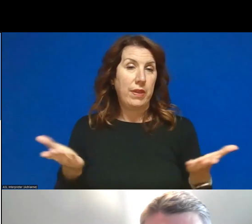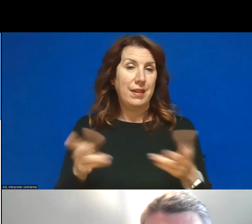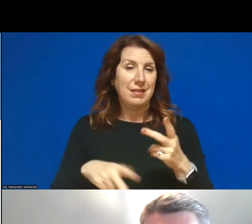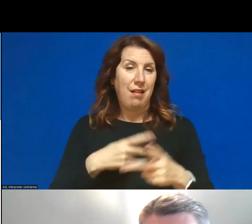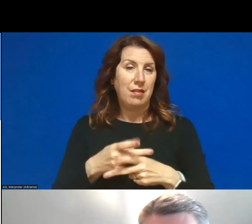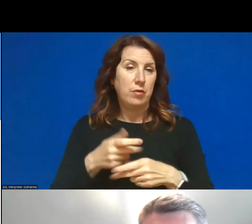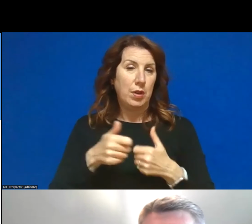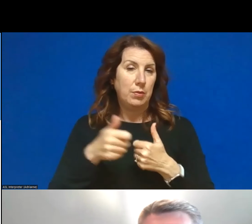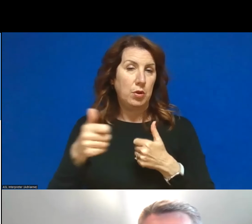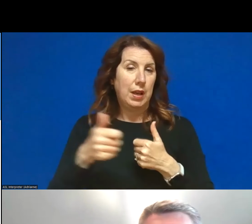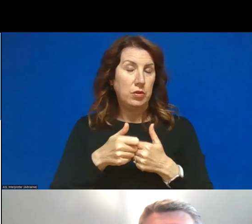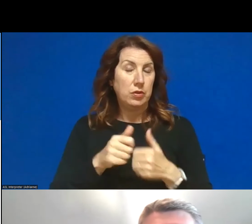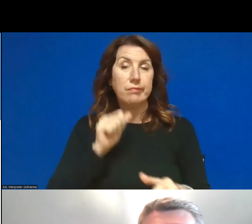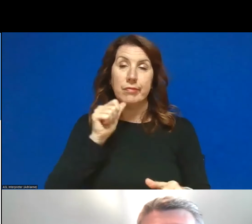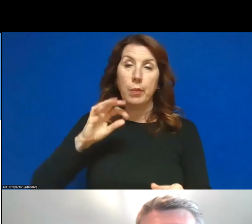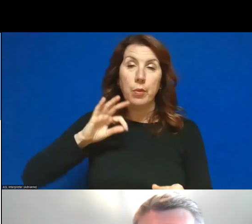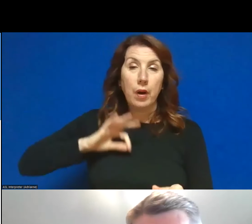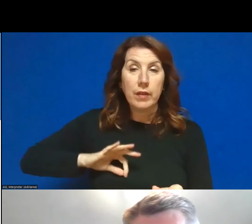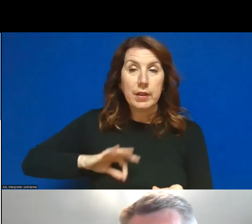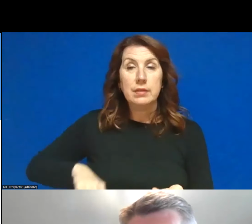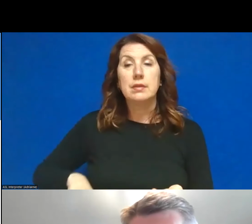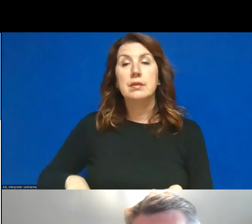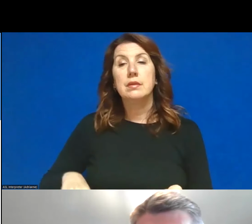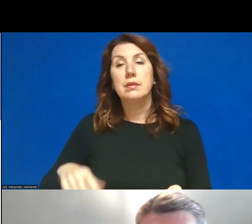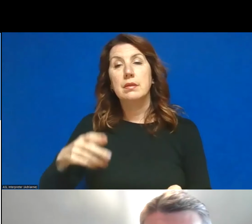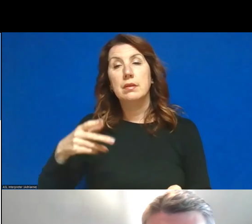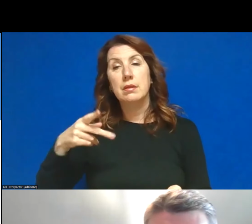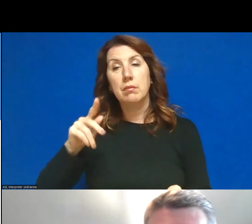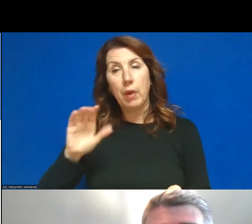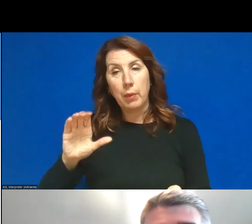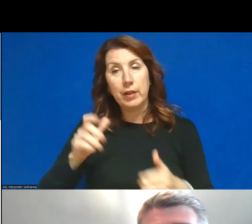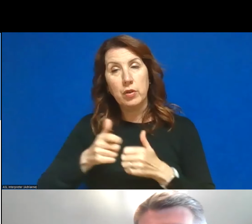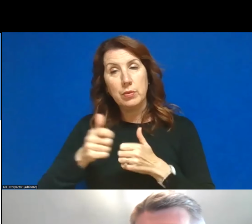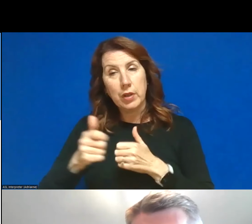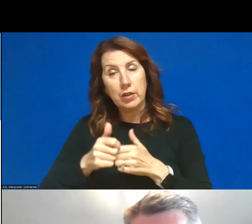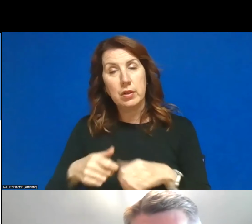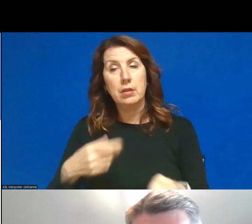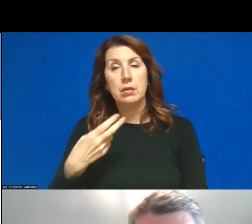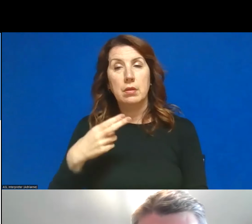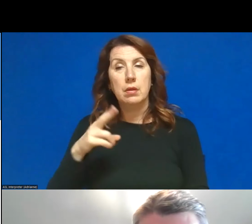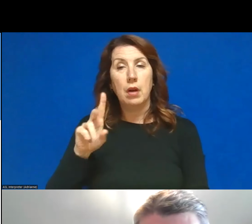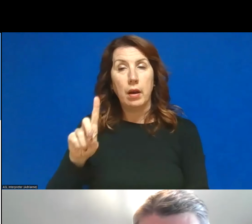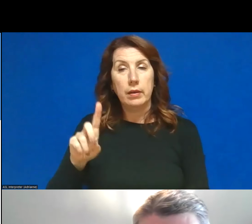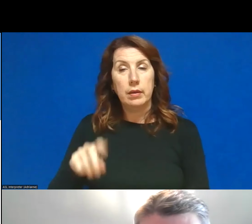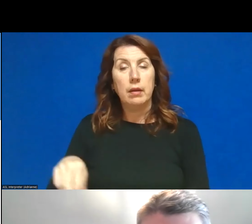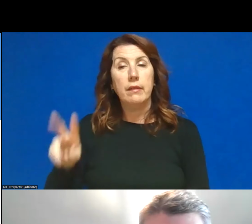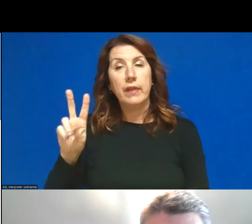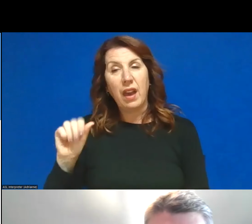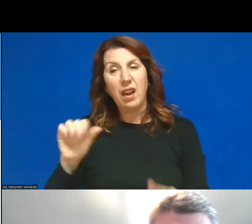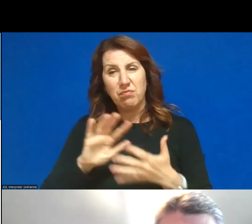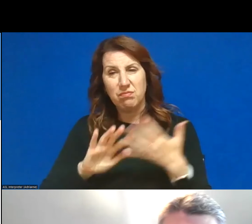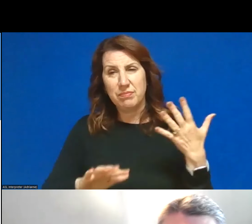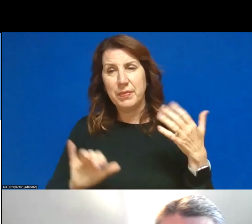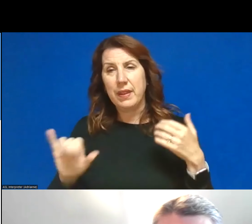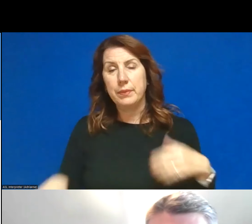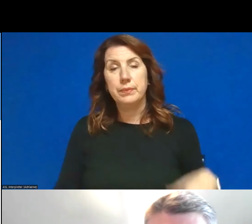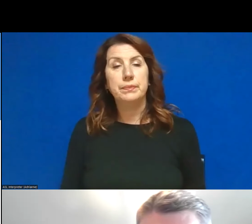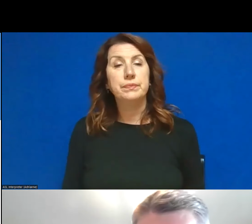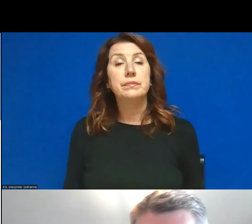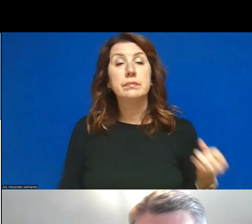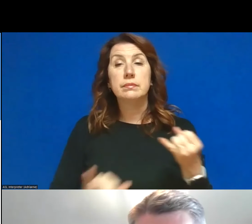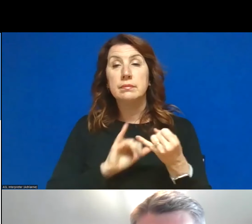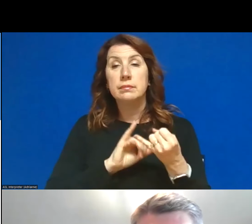transportation, nonprofits, public transportation, HUD, VA, that sort of thing. The last statement in the